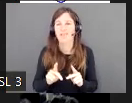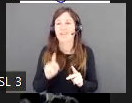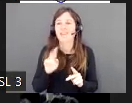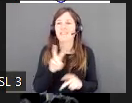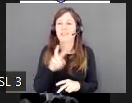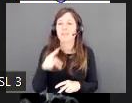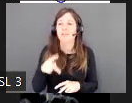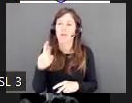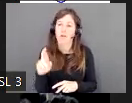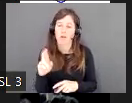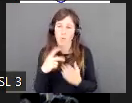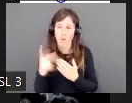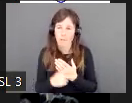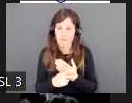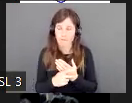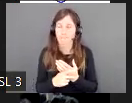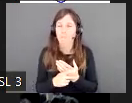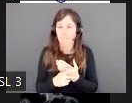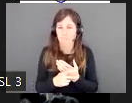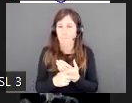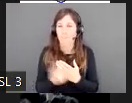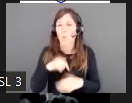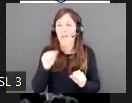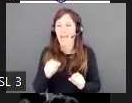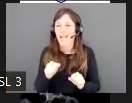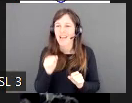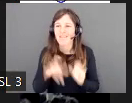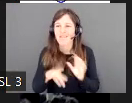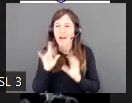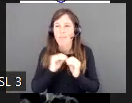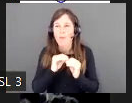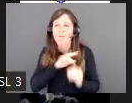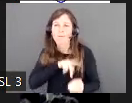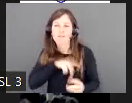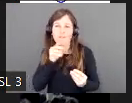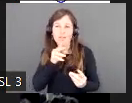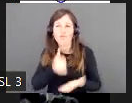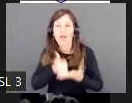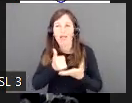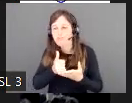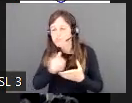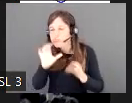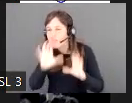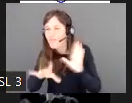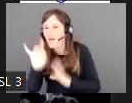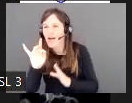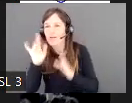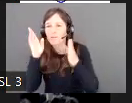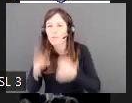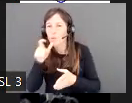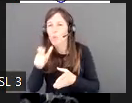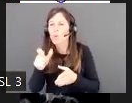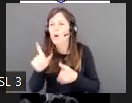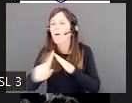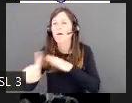where we can access information to help locate missing persons with dementia or any person who goes missing